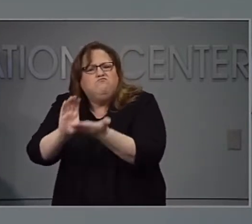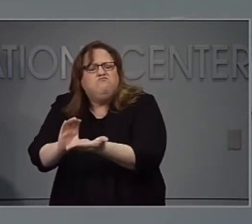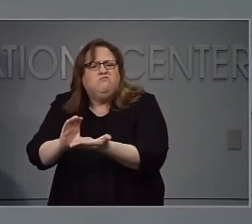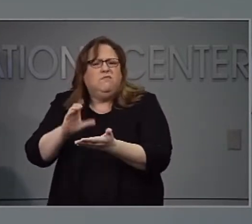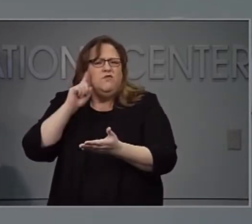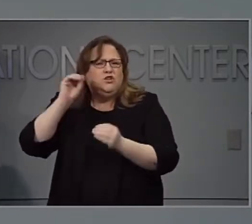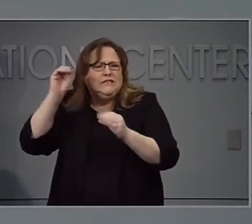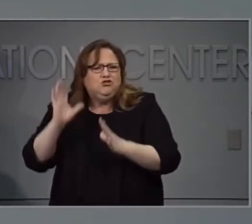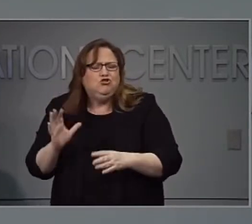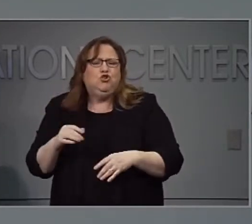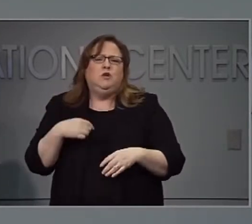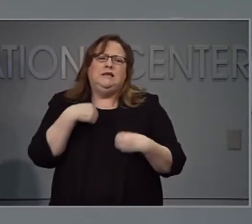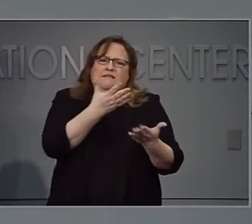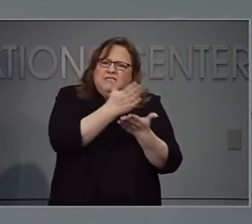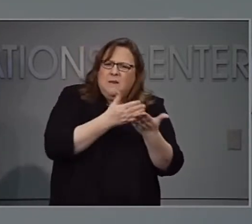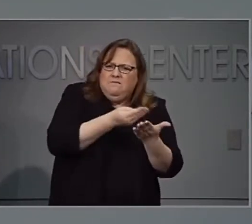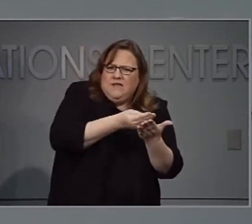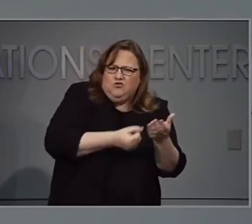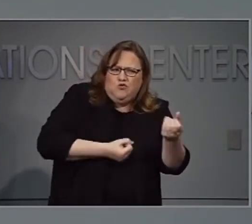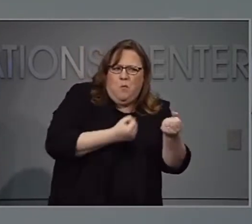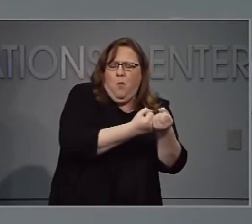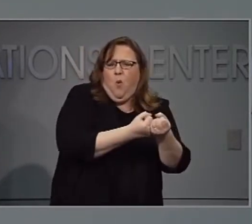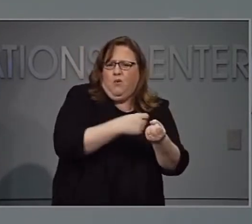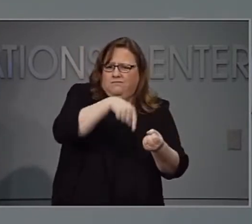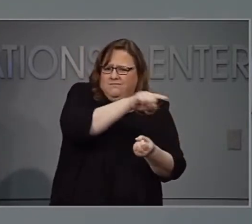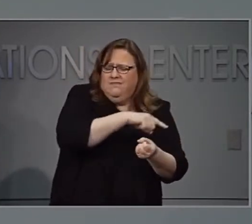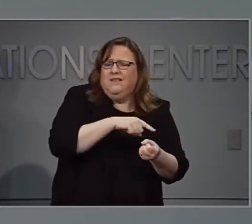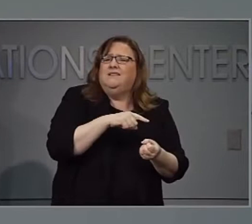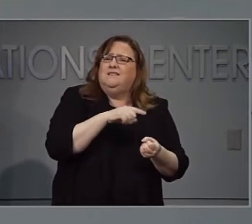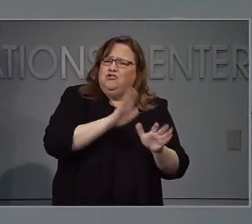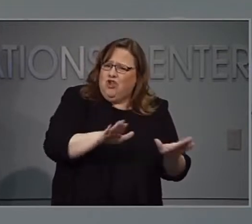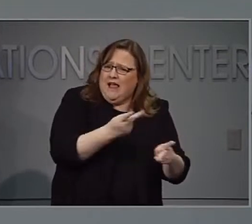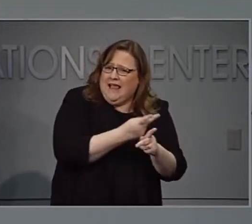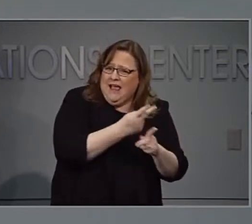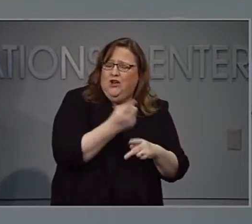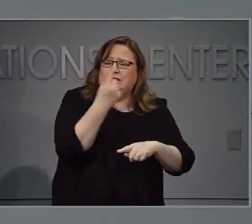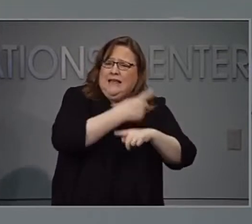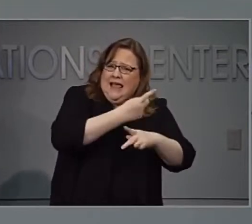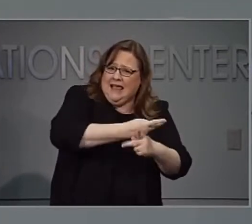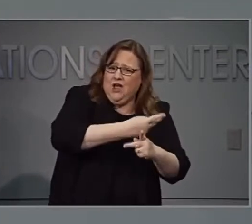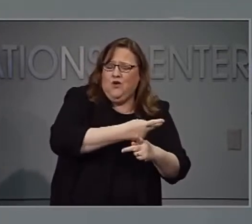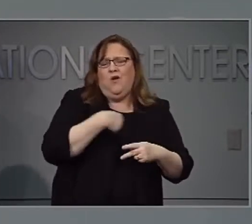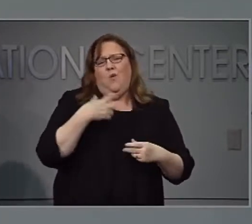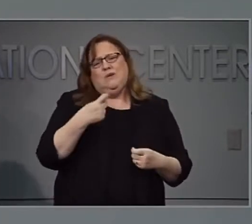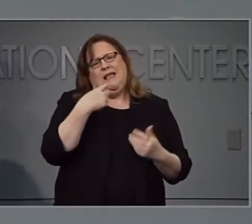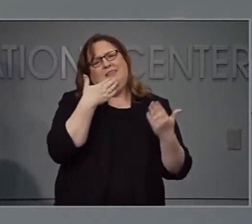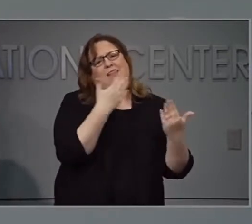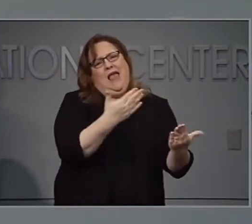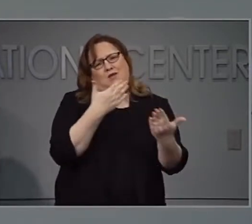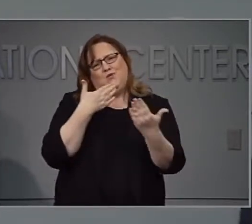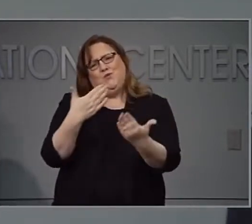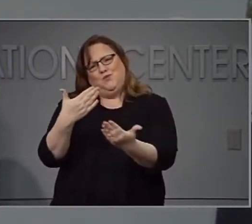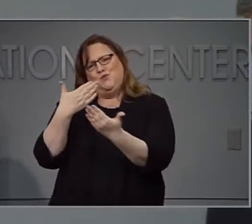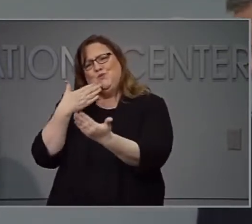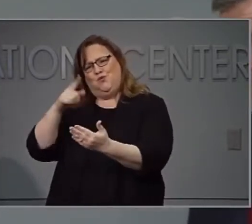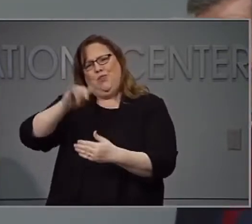support to our hard-hit child care programs. I just want to say thank you for all that you do.